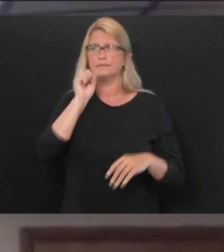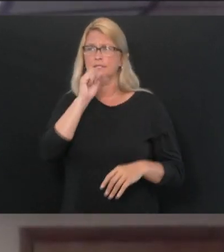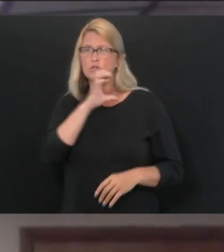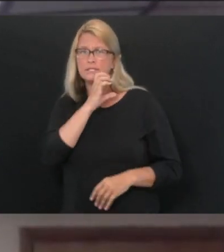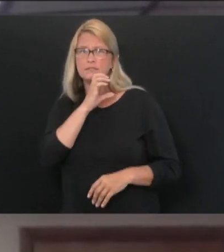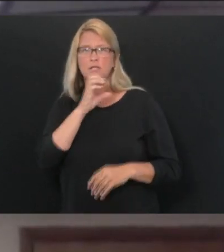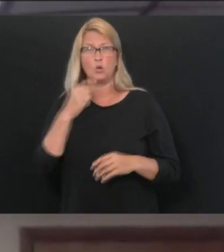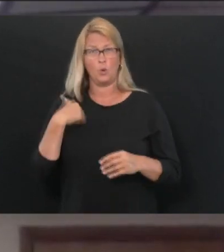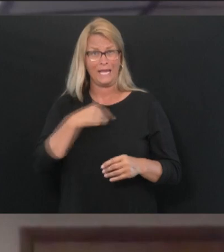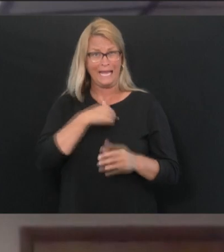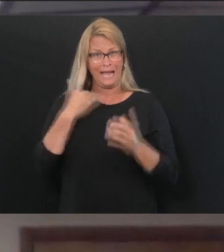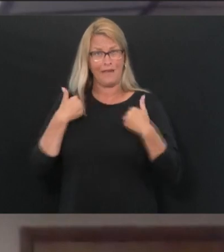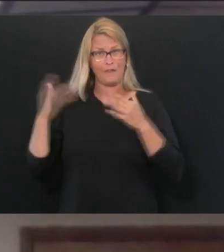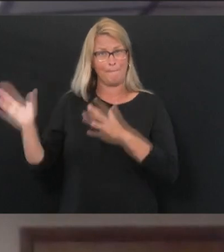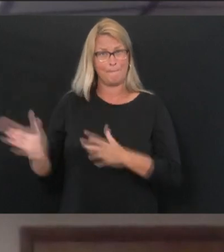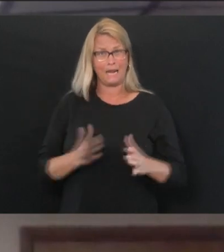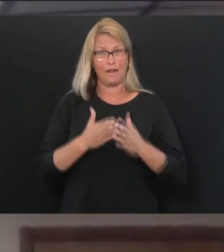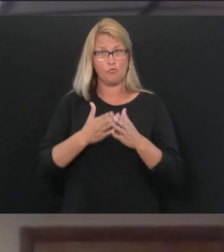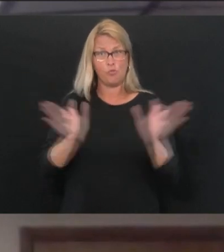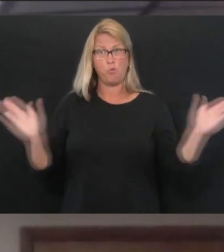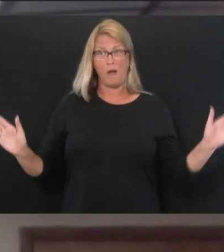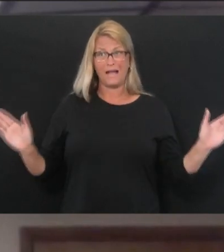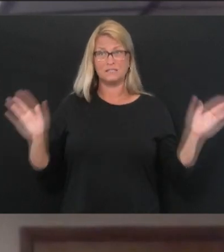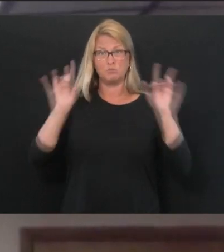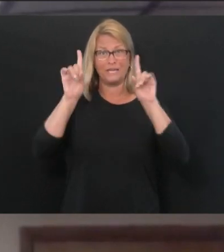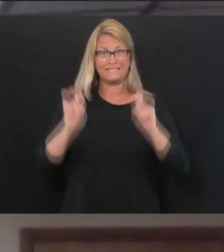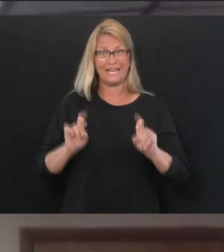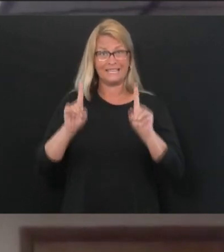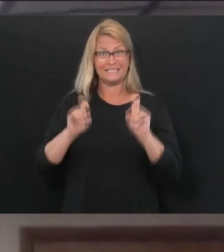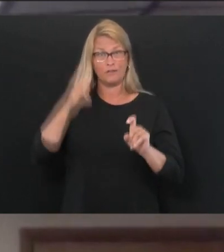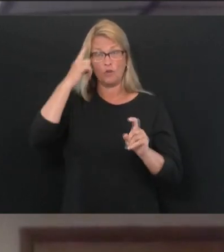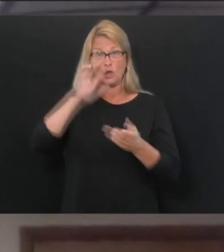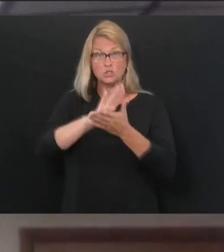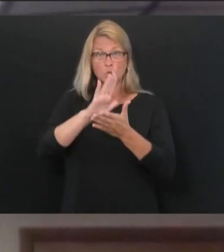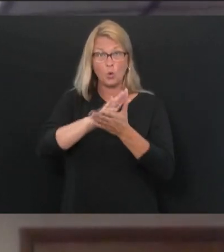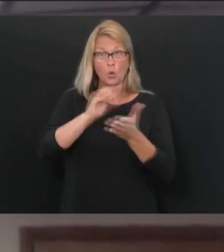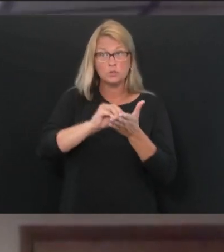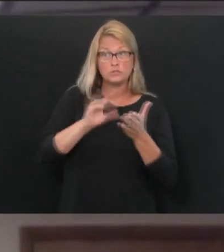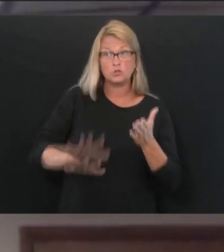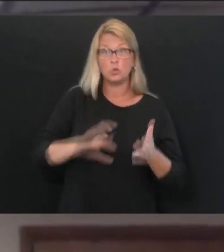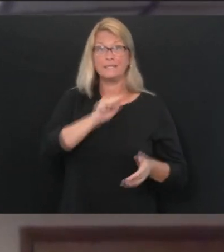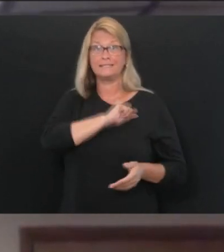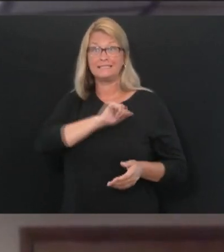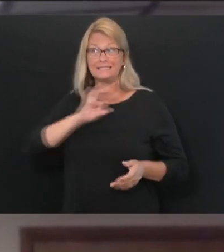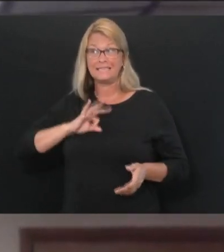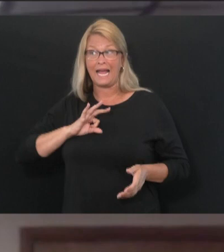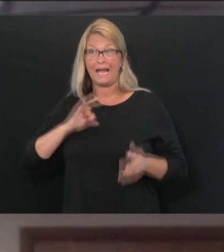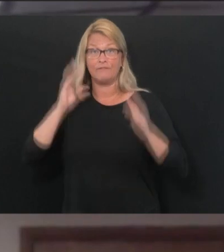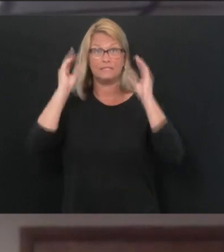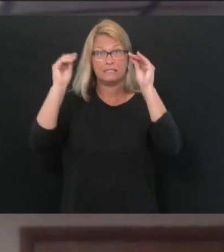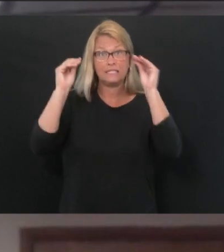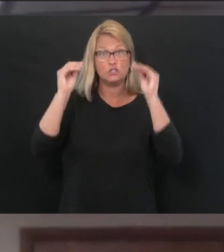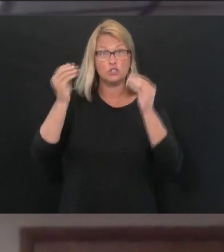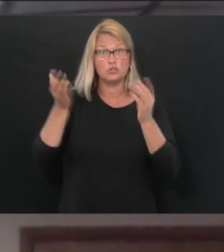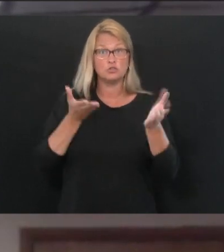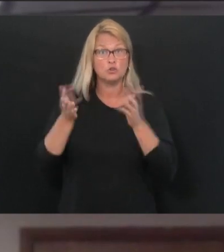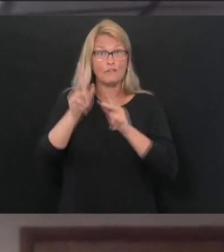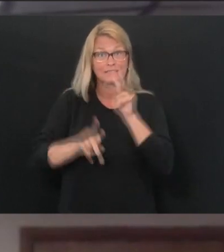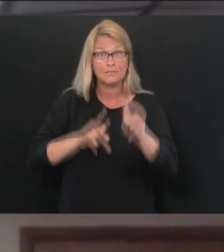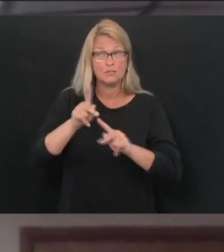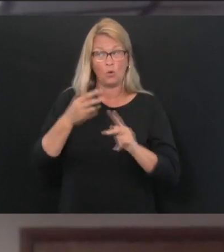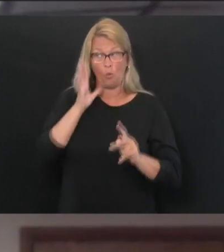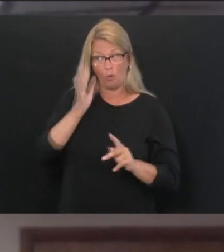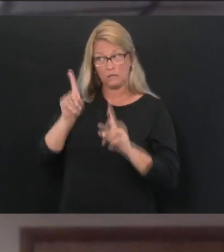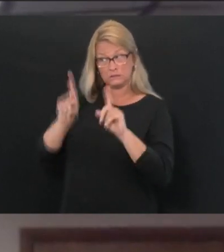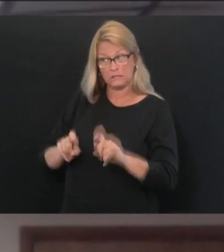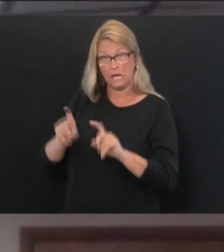plans to implement widespread testing for school students and school staff, teachers, service personnel? Are we going to test all those folks before we